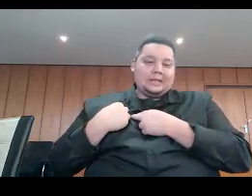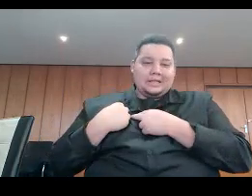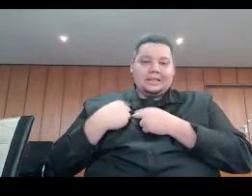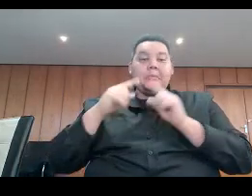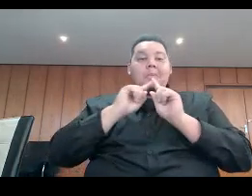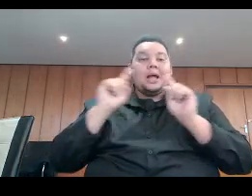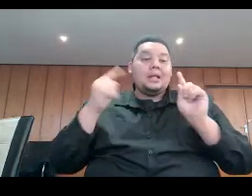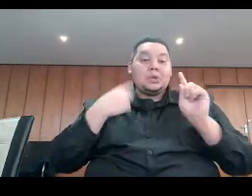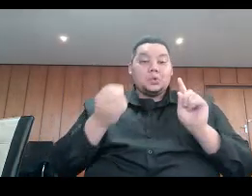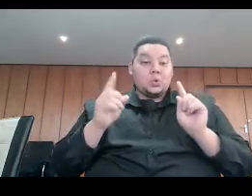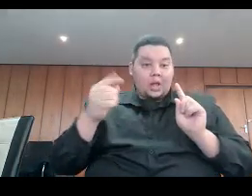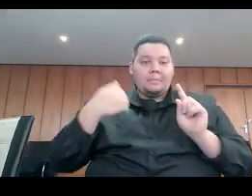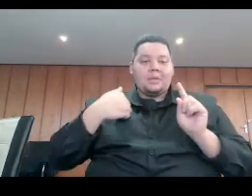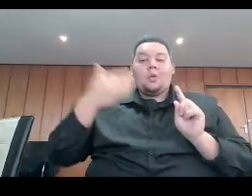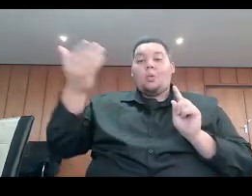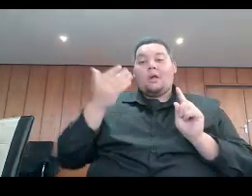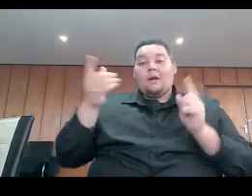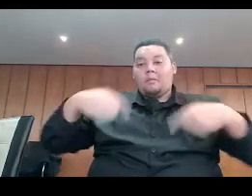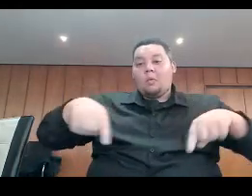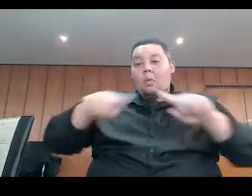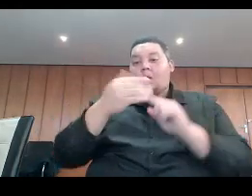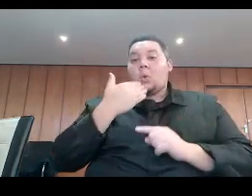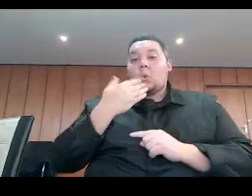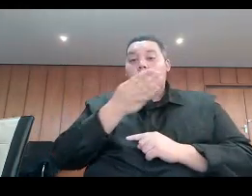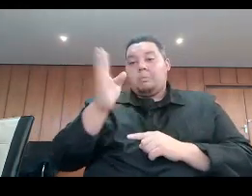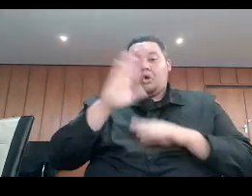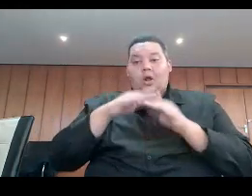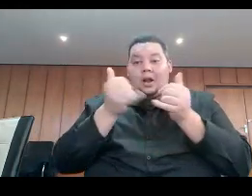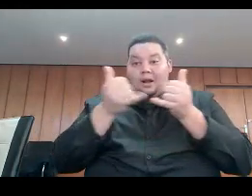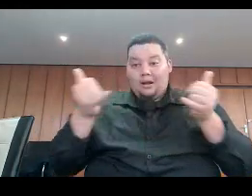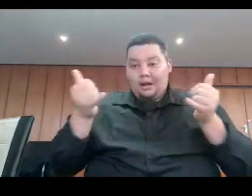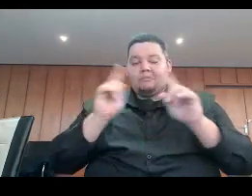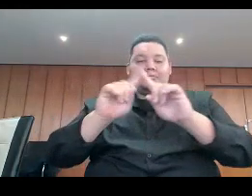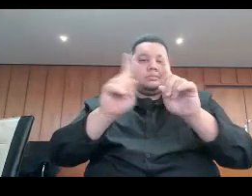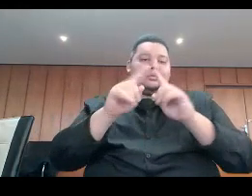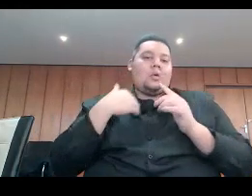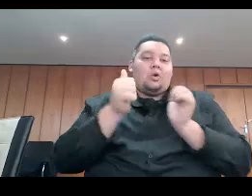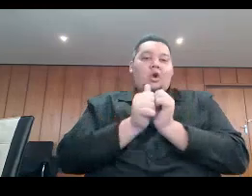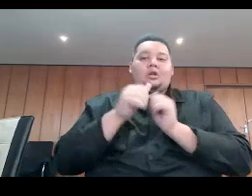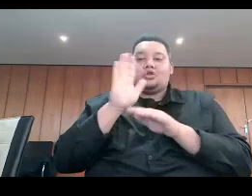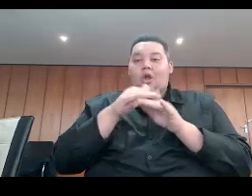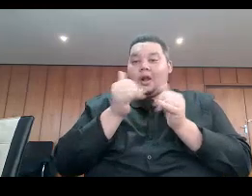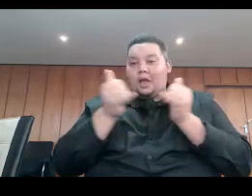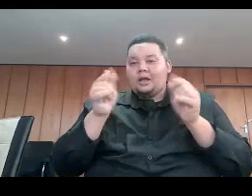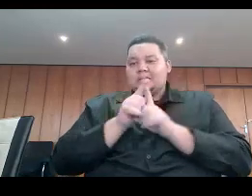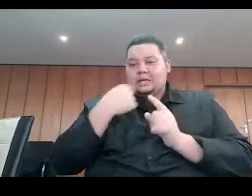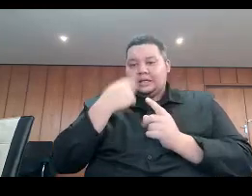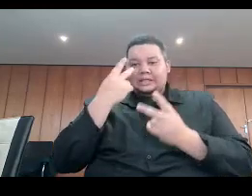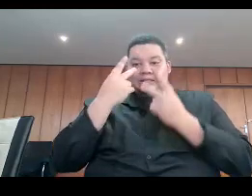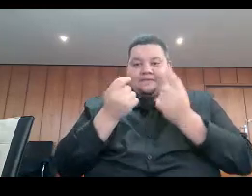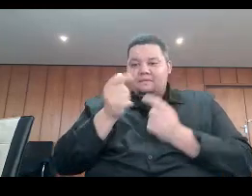I am going to do is welcome everybody who's online. All of our colleagues online, quite a few of